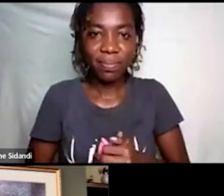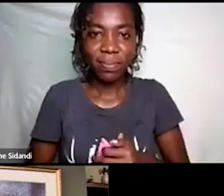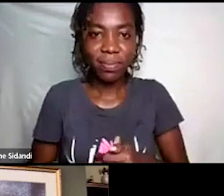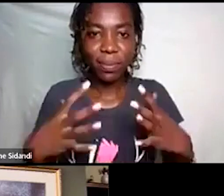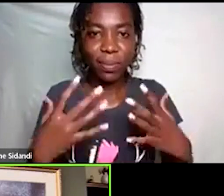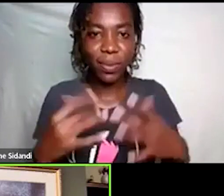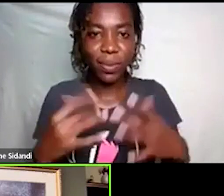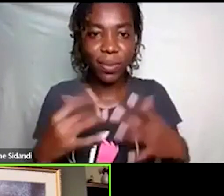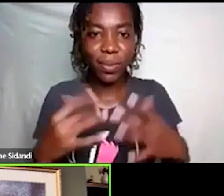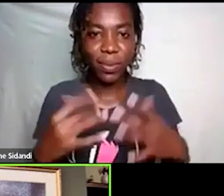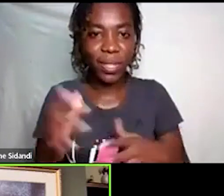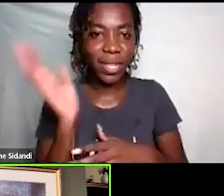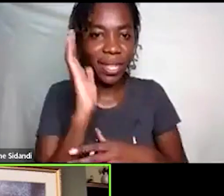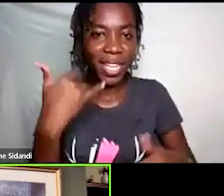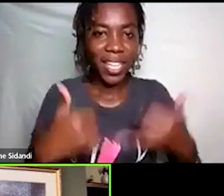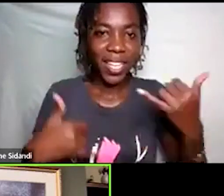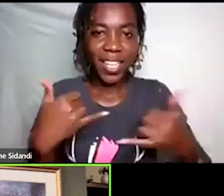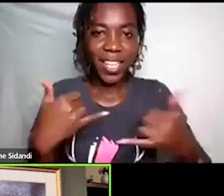time.